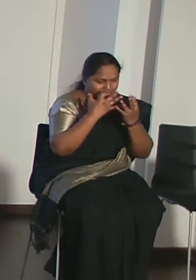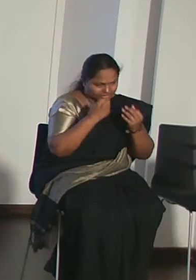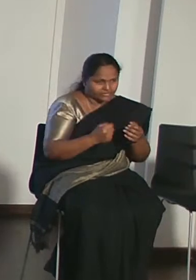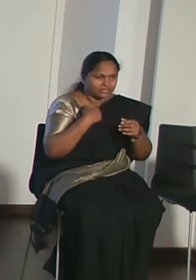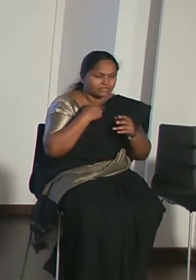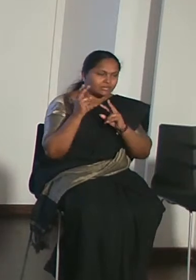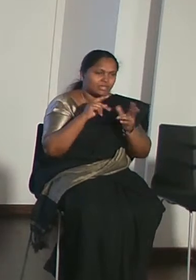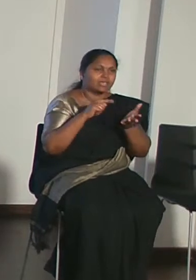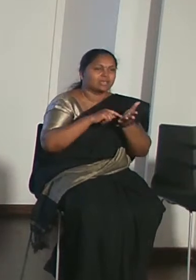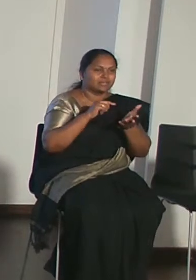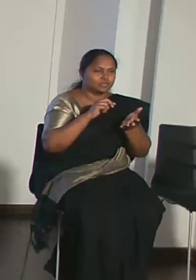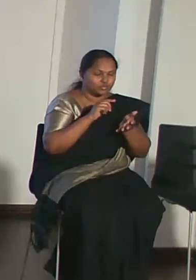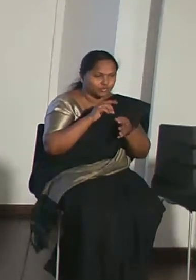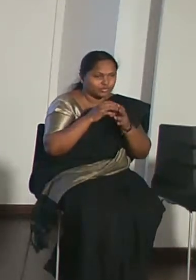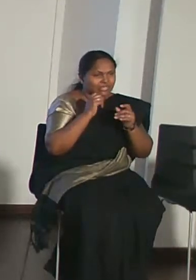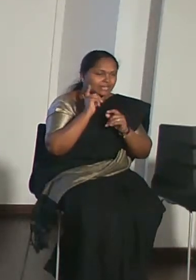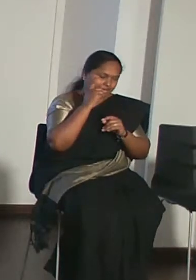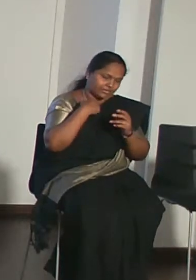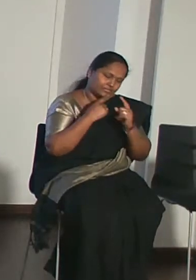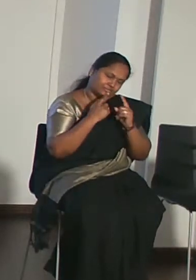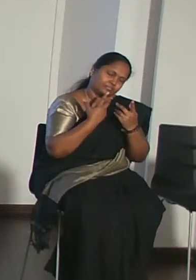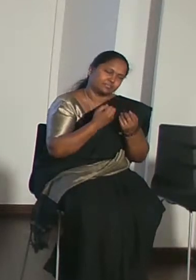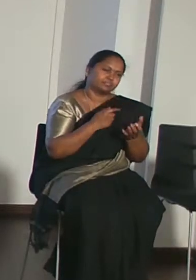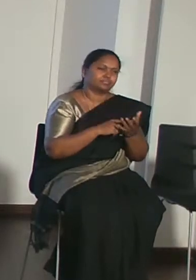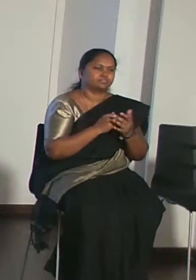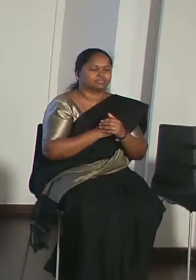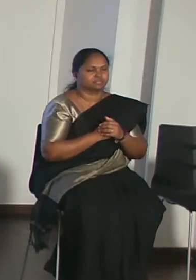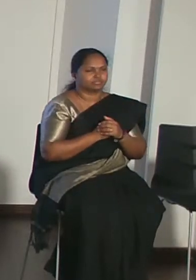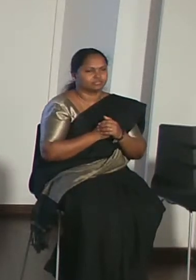come to that point a bit later, I think. Yeah.